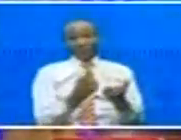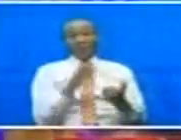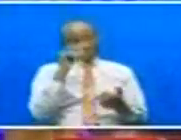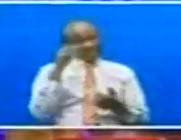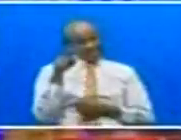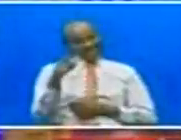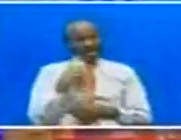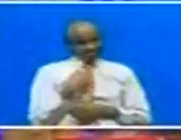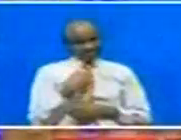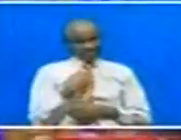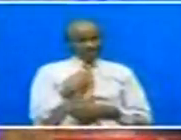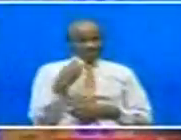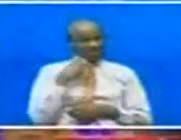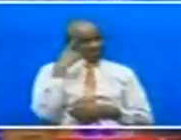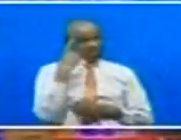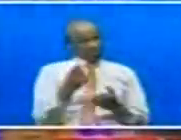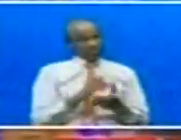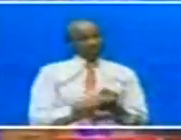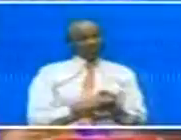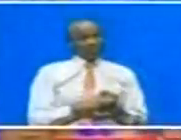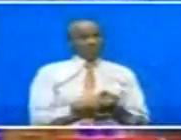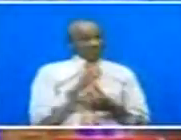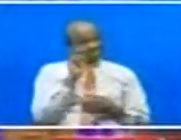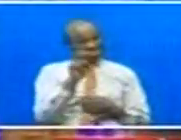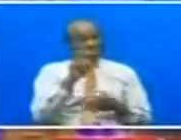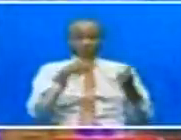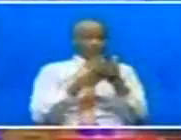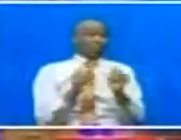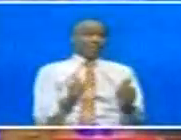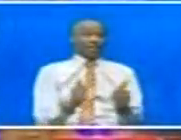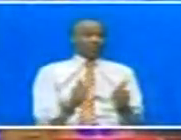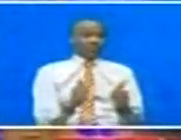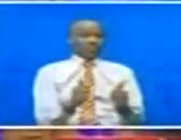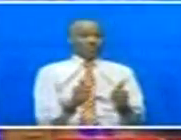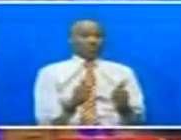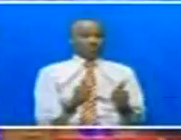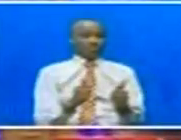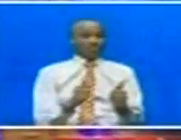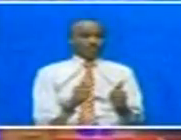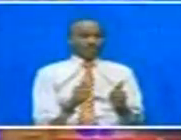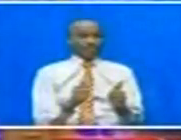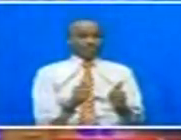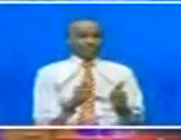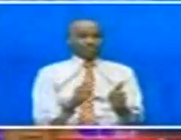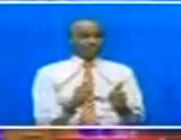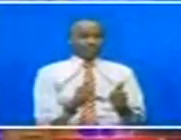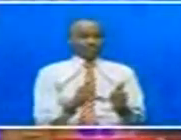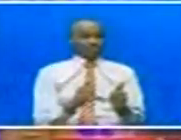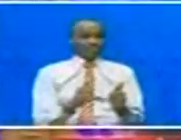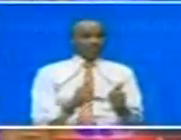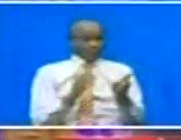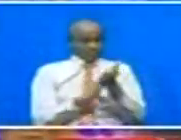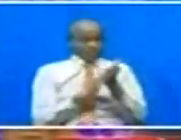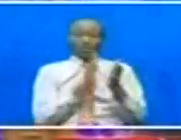has said, I haven't had sight on the proposal, but I'm sure Betty says she has seen the proposed